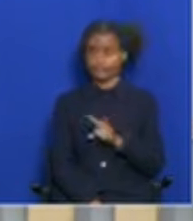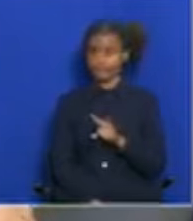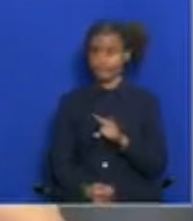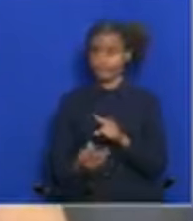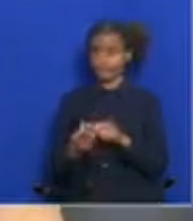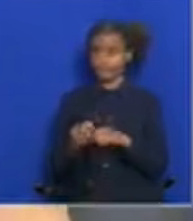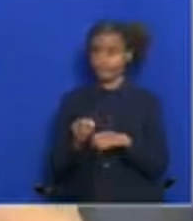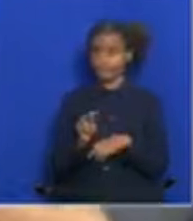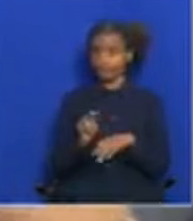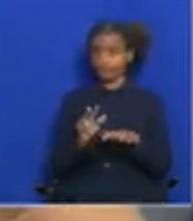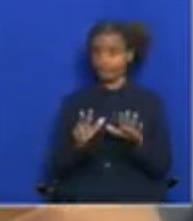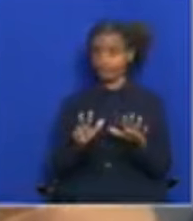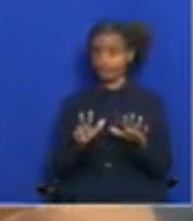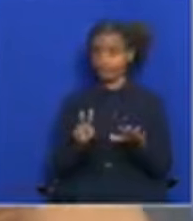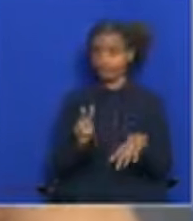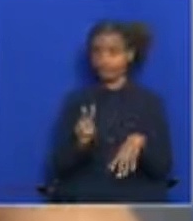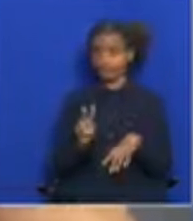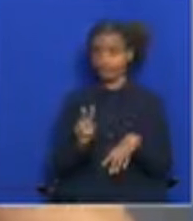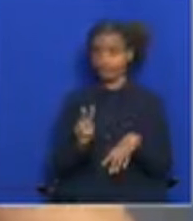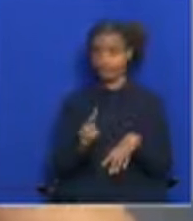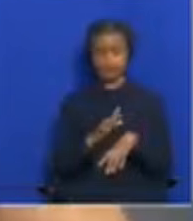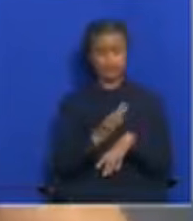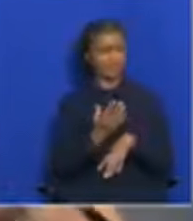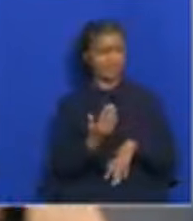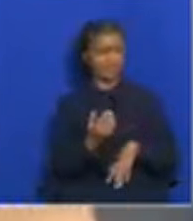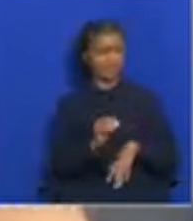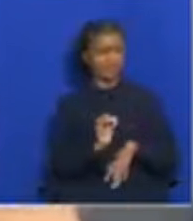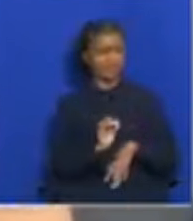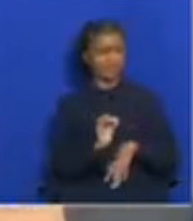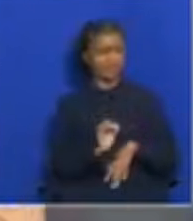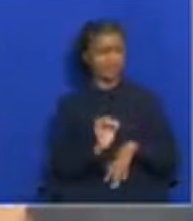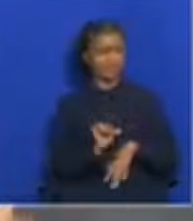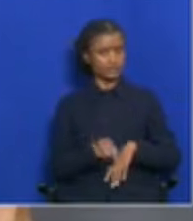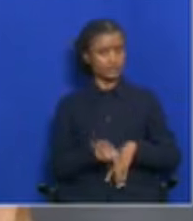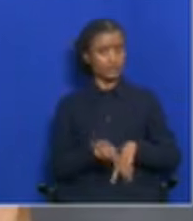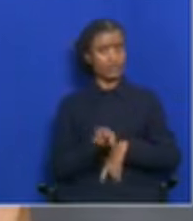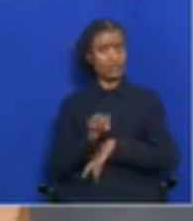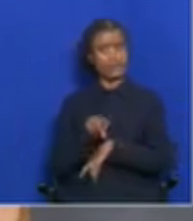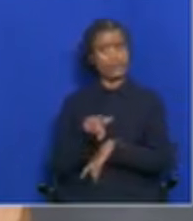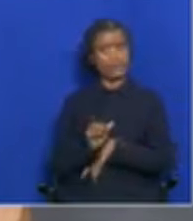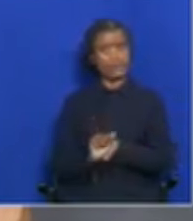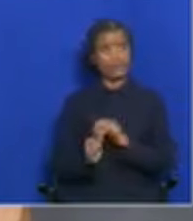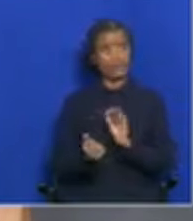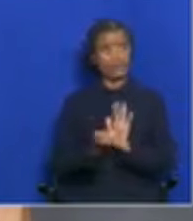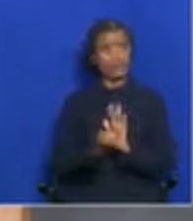It was there at some point, I'm not sure. NPA Act?